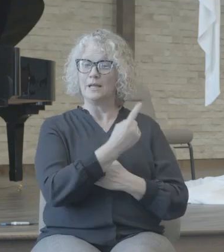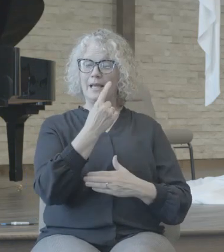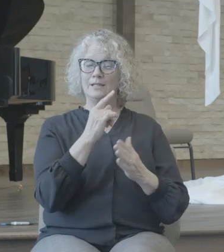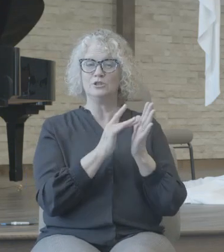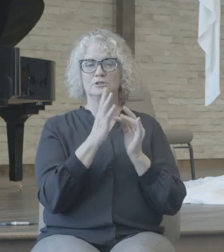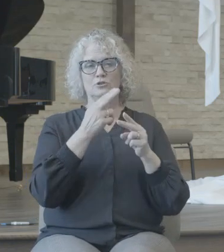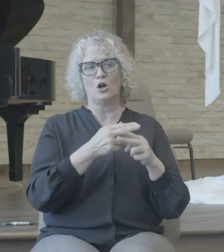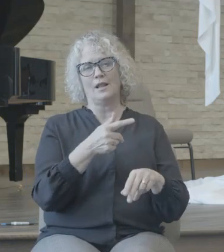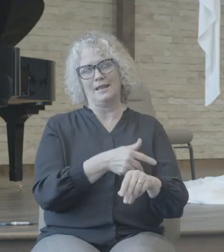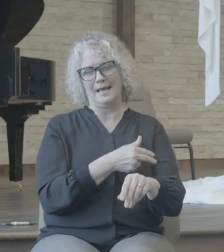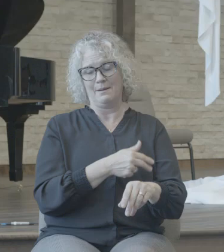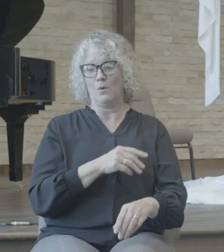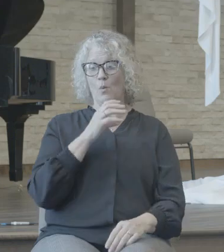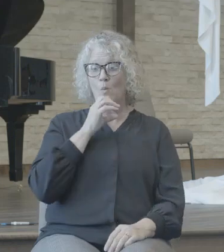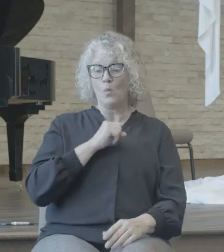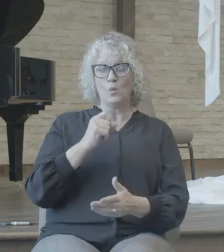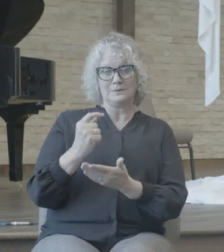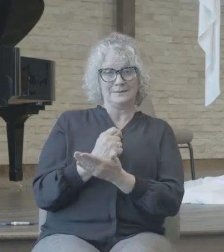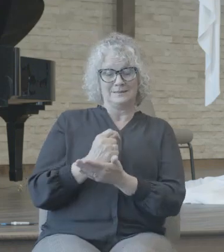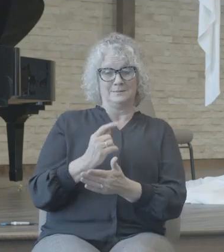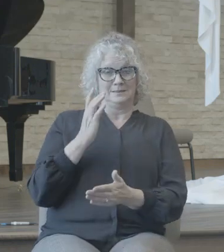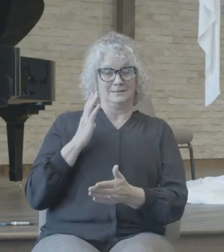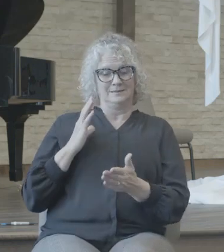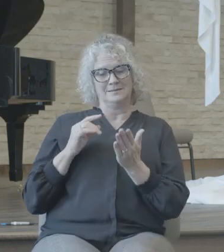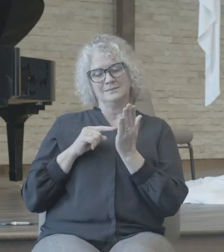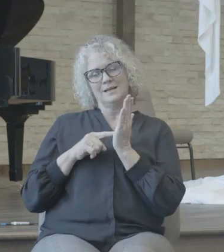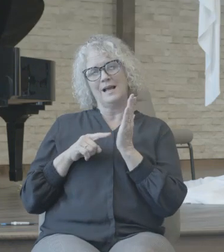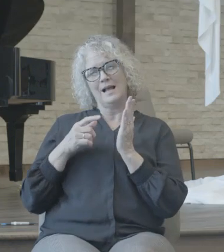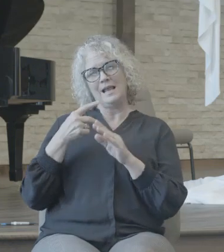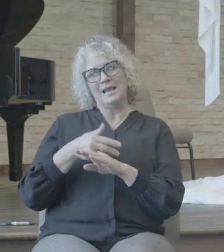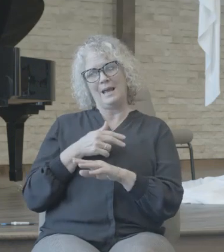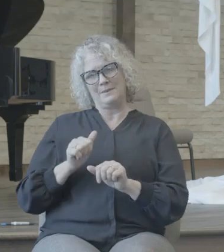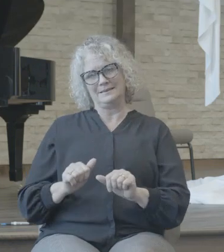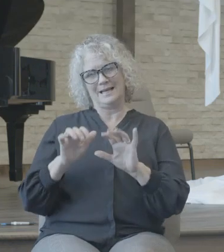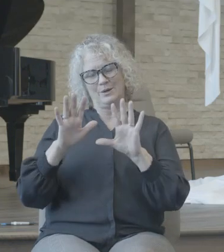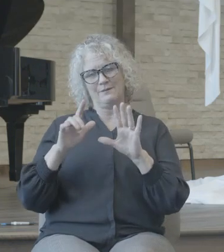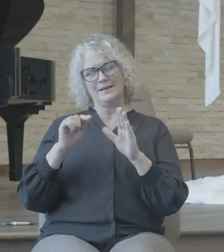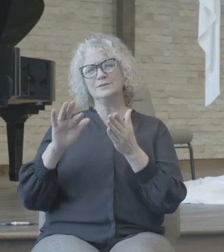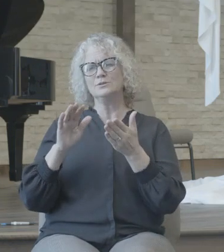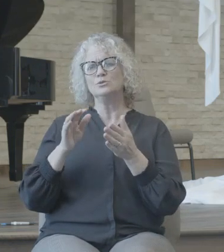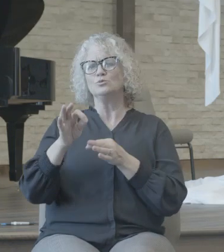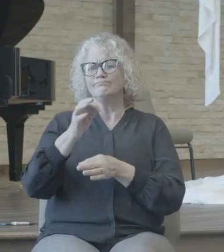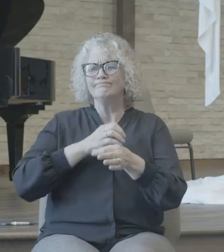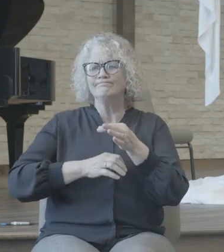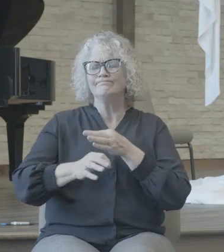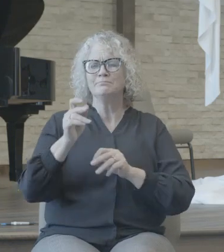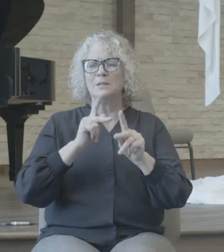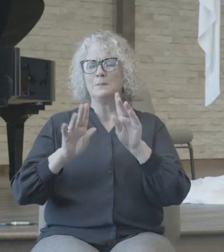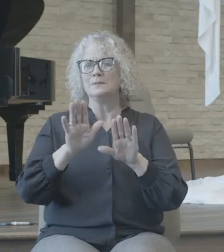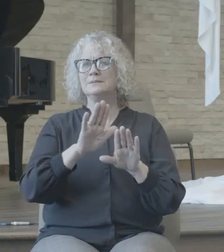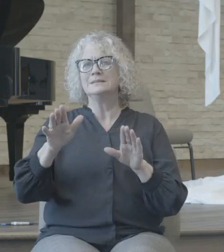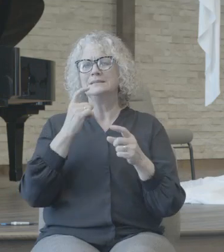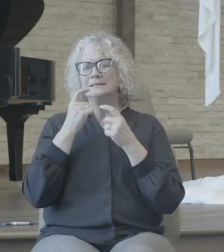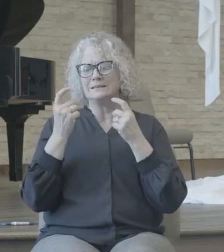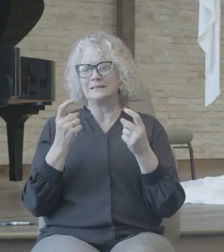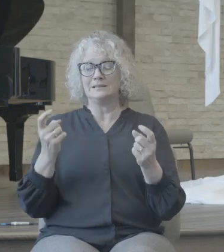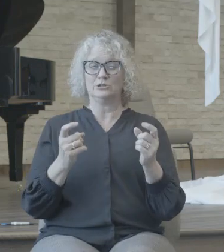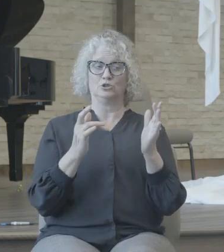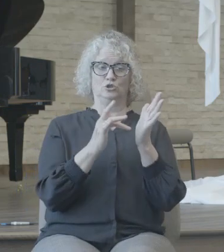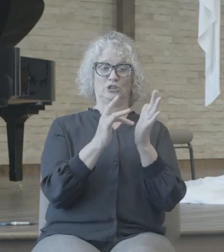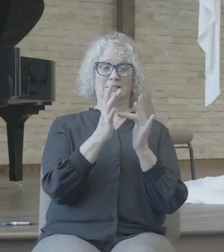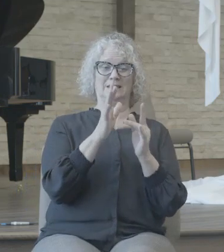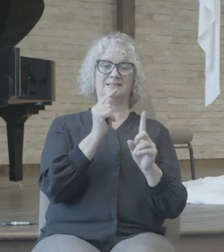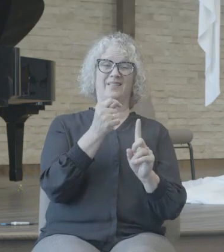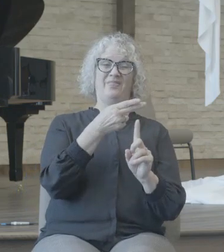Old Testament, a lamb was sacrificed to atone for the sins of people. And Jesus is the